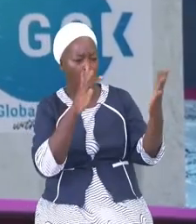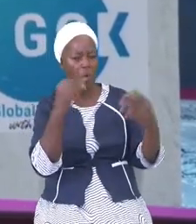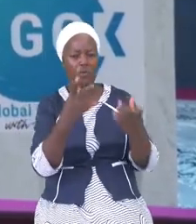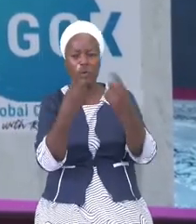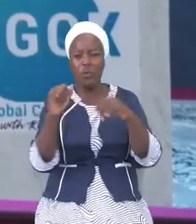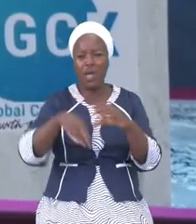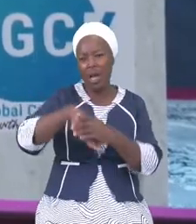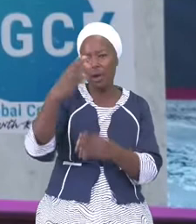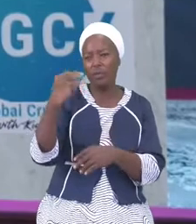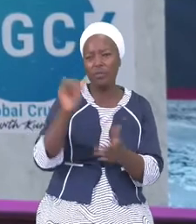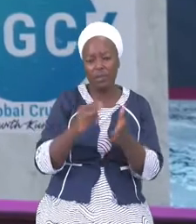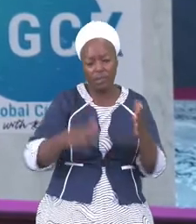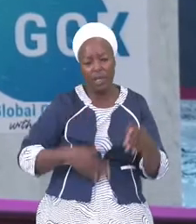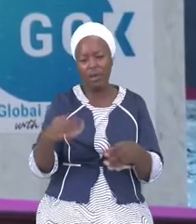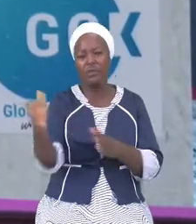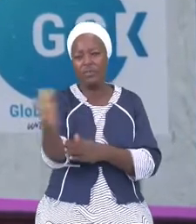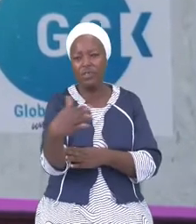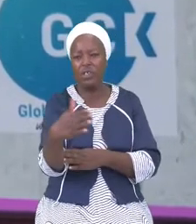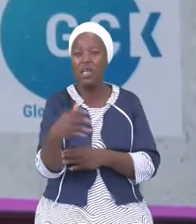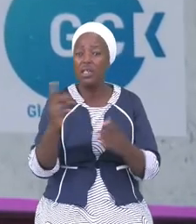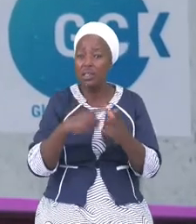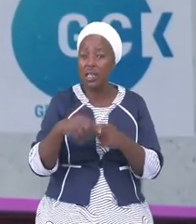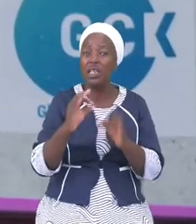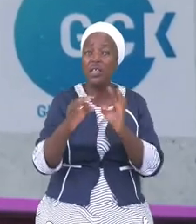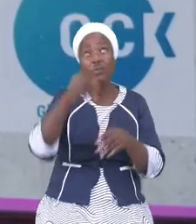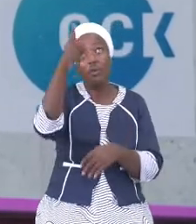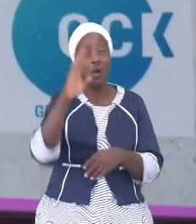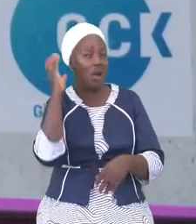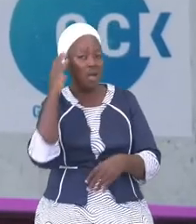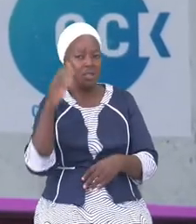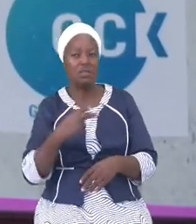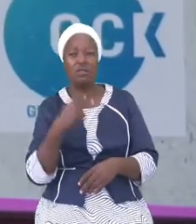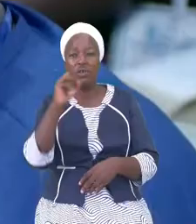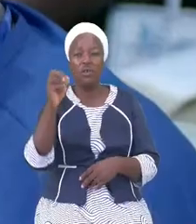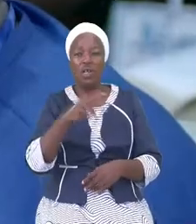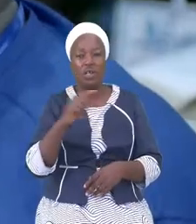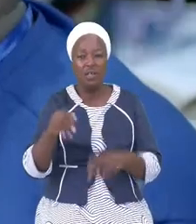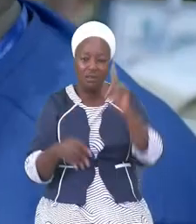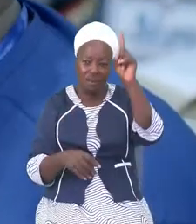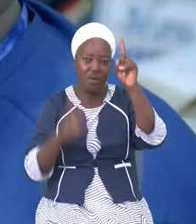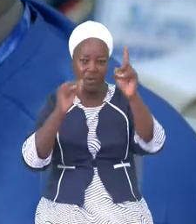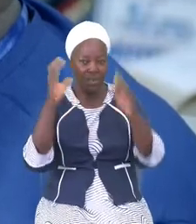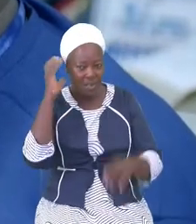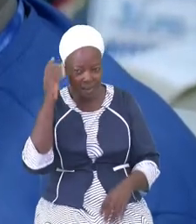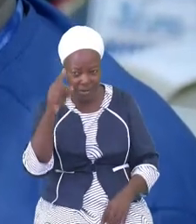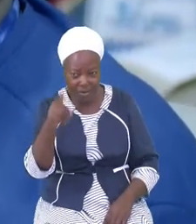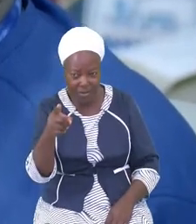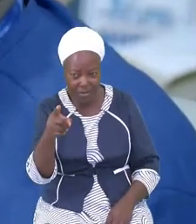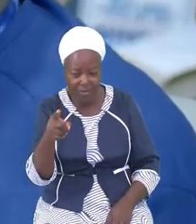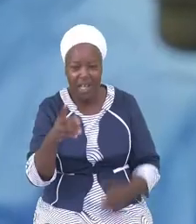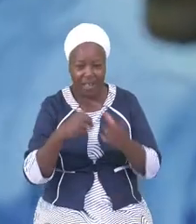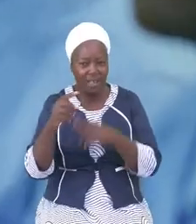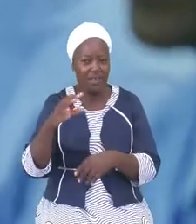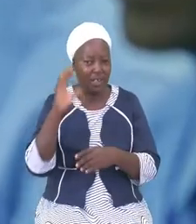coming out of the belly of hell, if he heard Jonah, he will hear you. He will answer